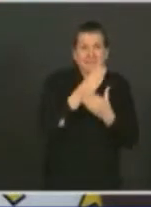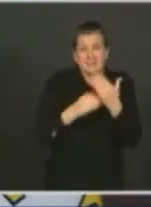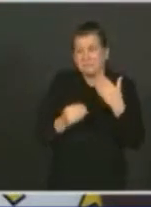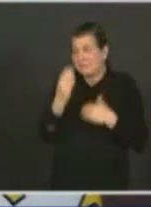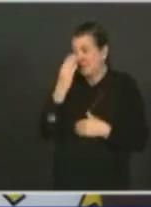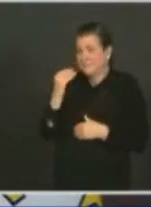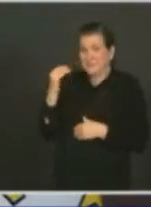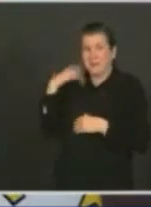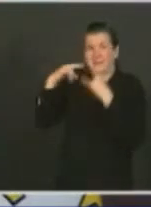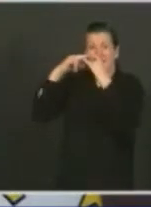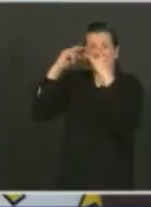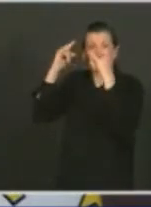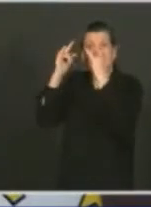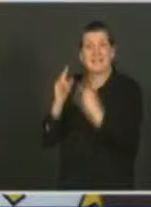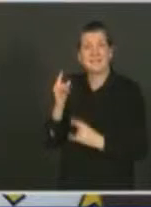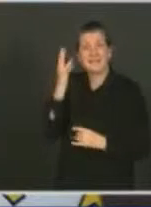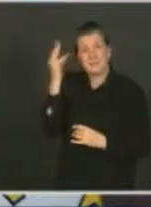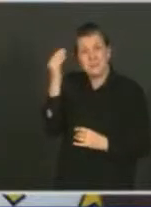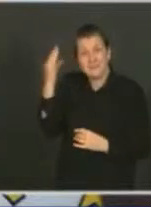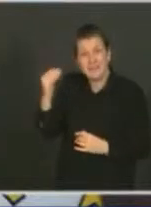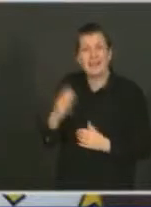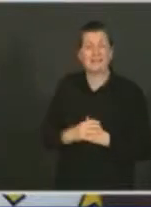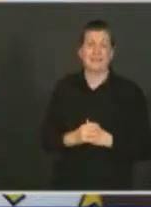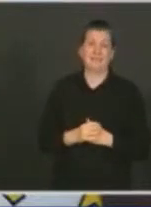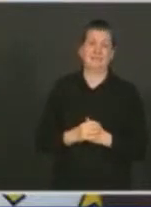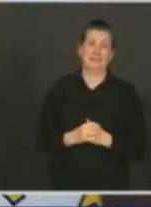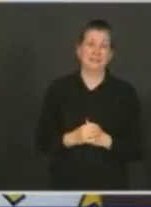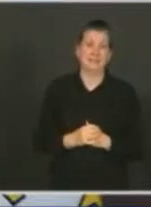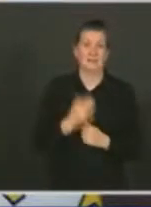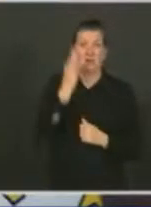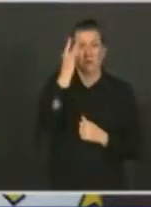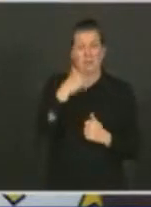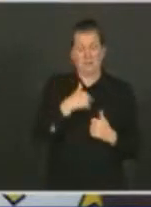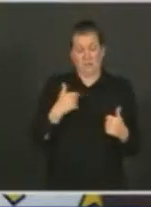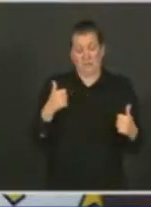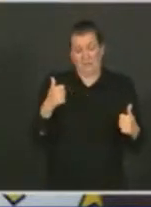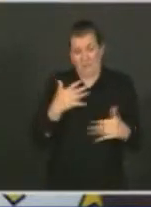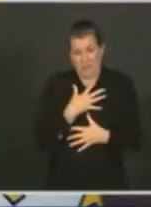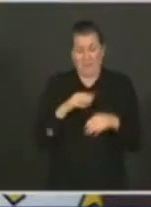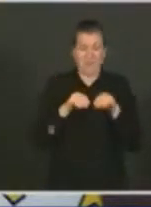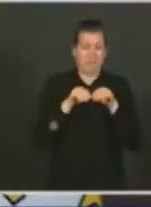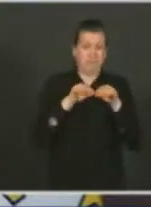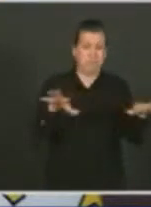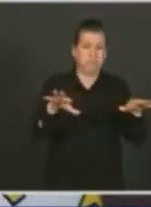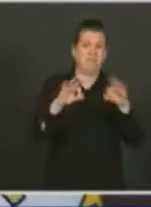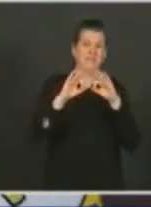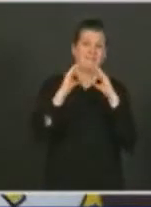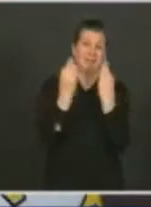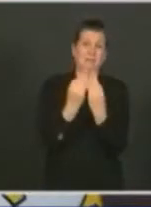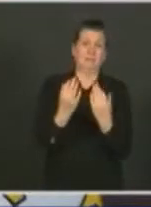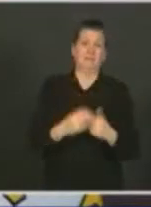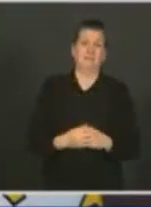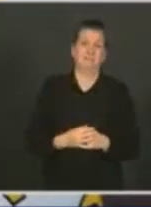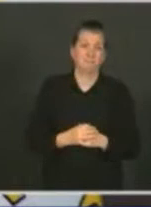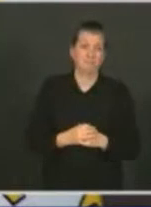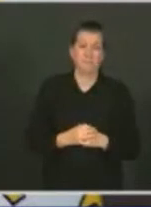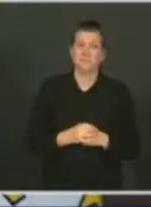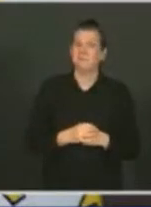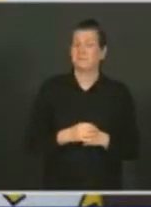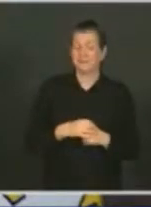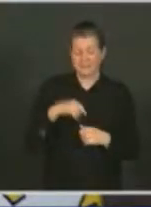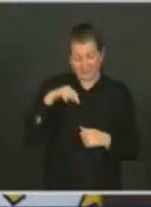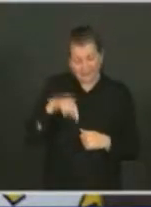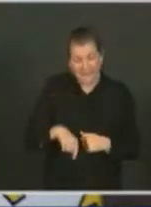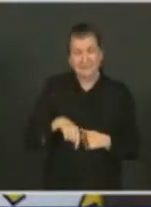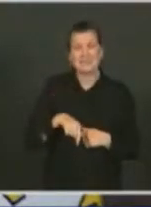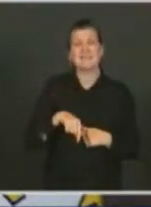do that than risk bringing this deadly virus home to our family members. Unfortunately, given the rate of spread through our communities in Rhode Island and